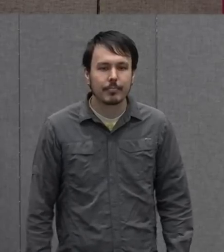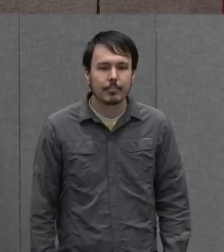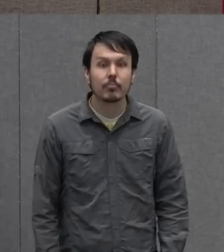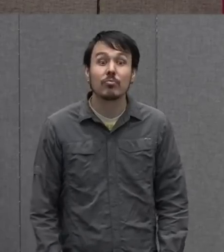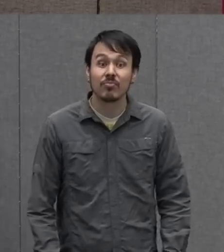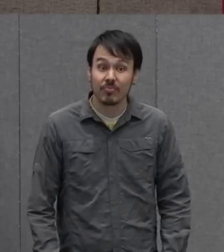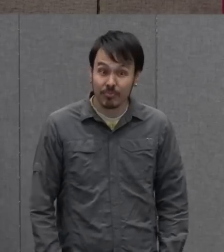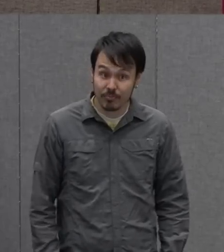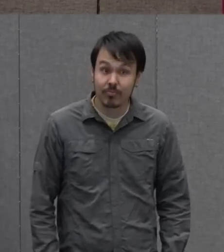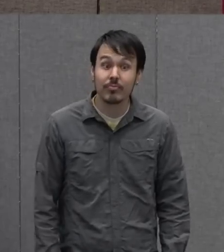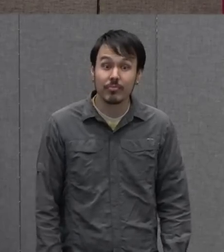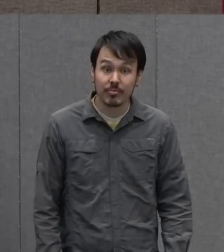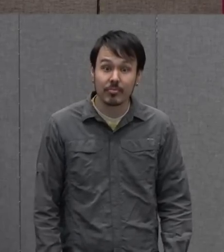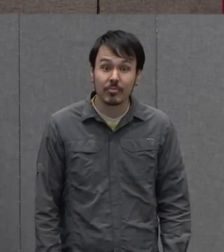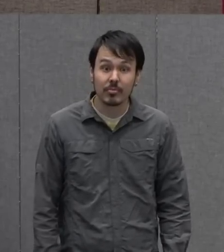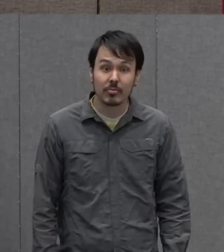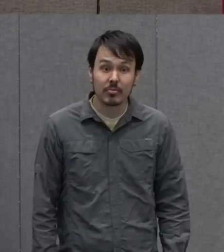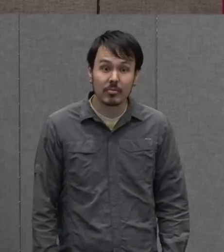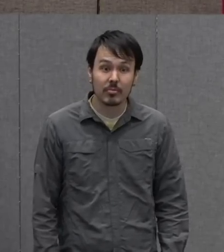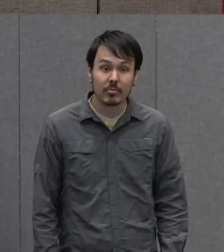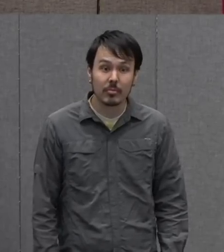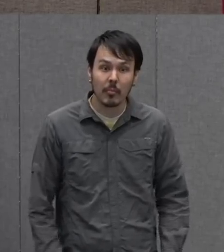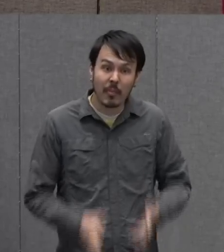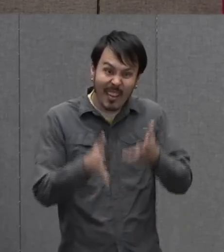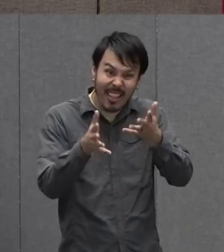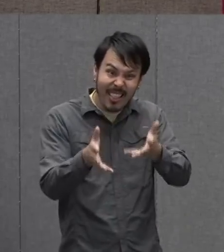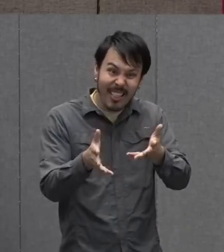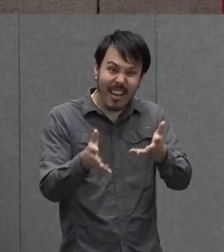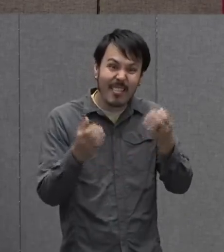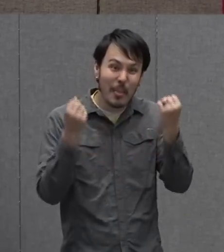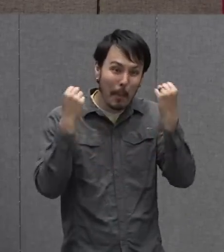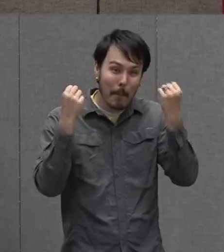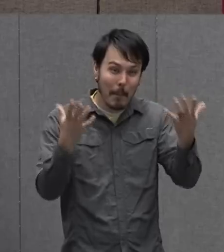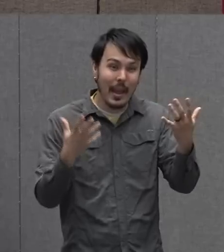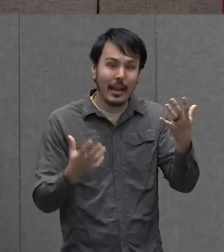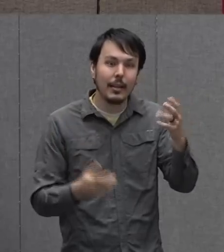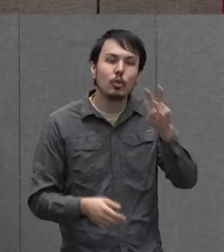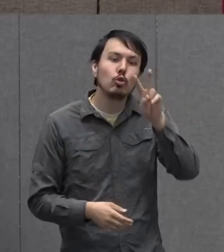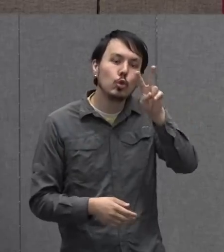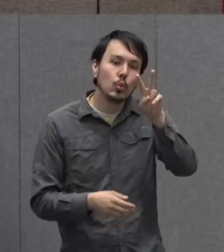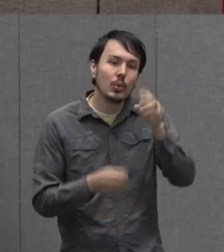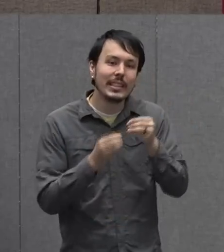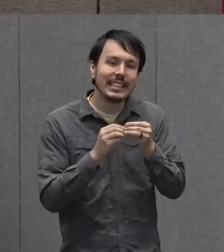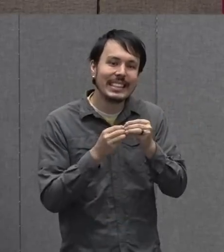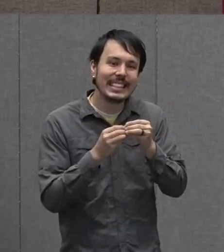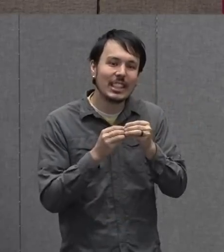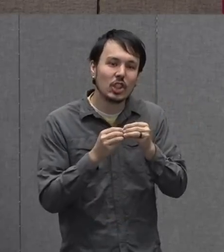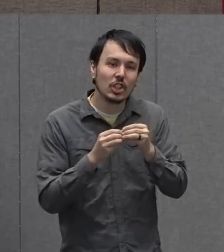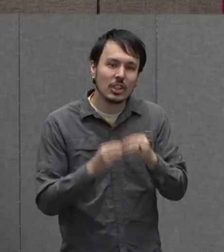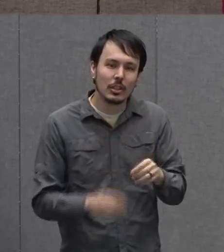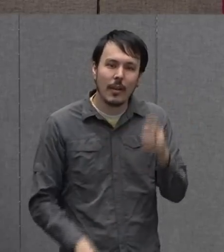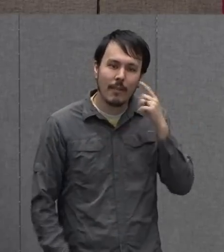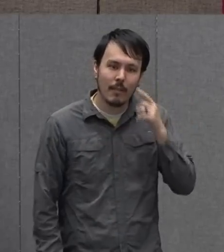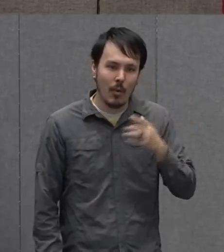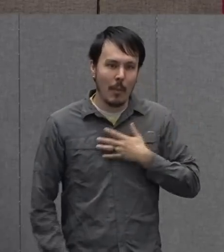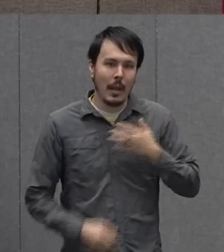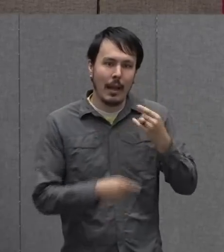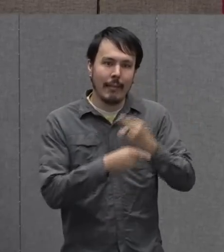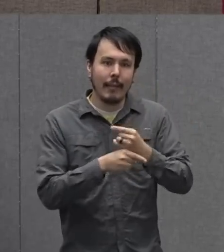Wow, look at all these 2-digit odd dates. I'm going to need another